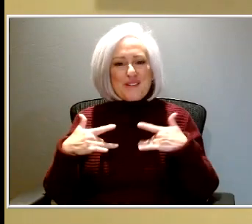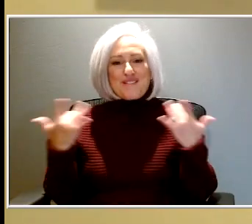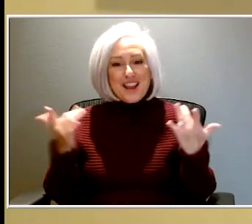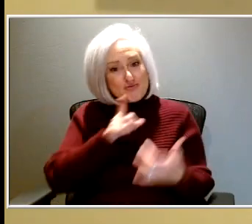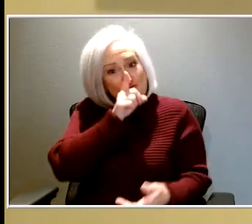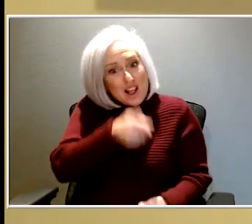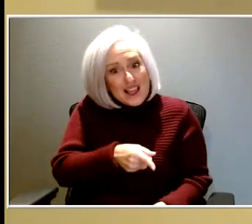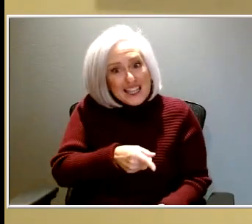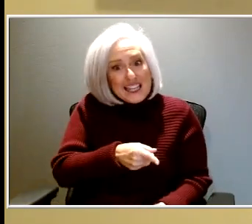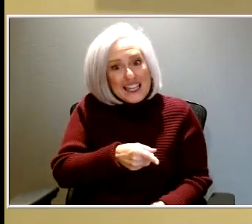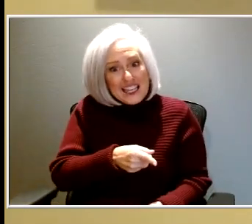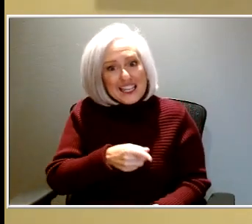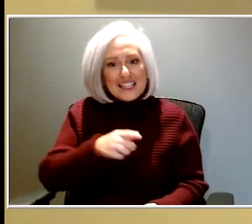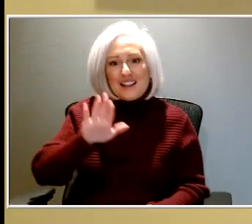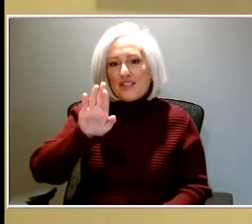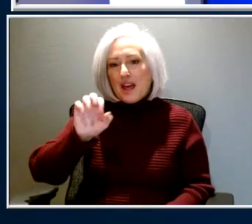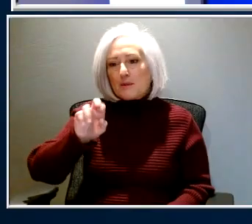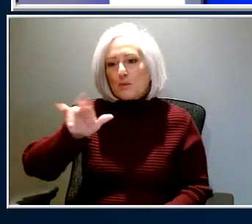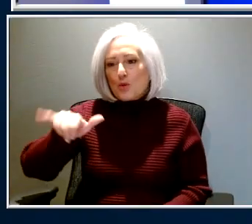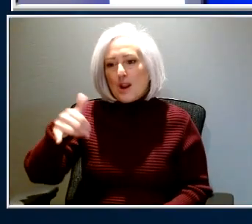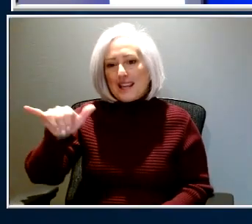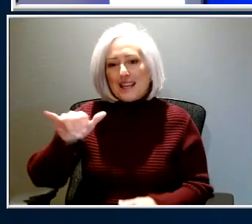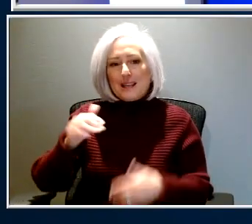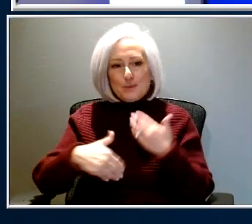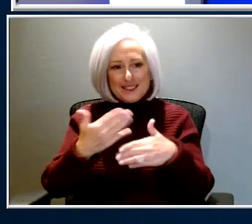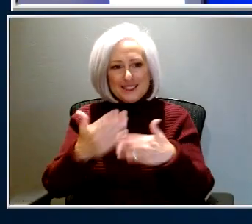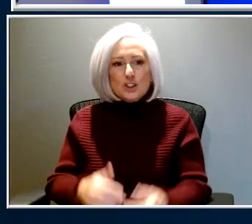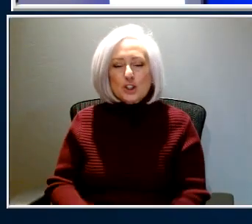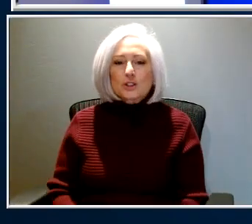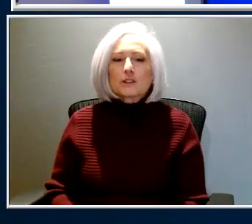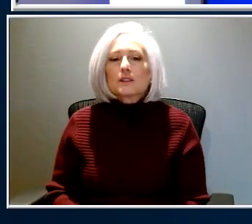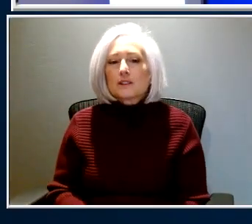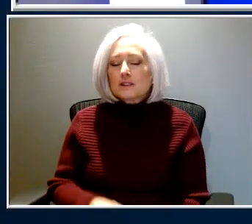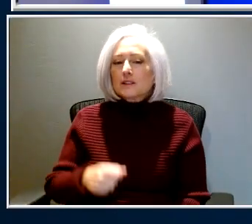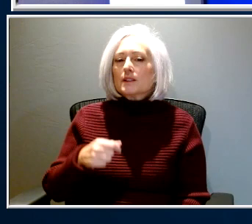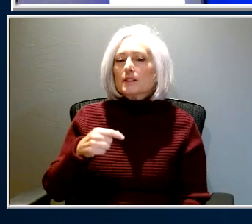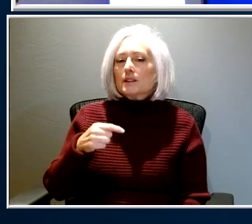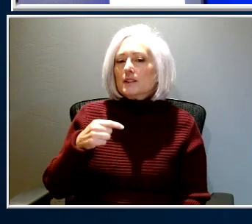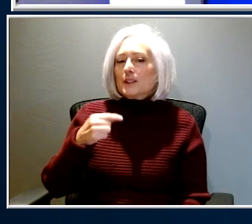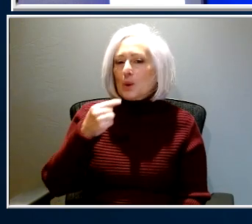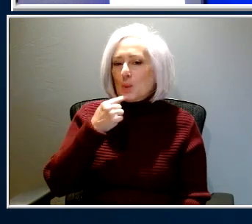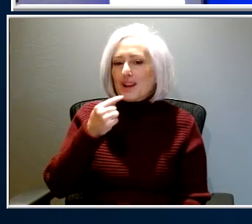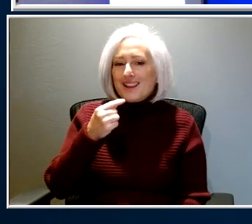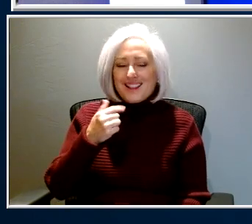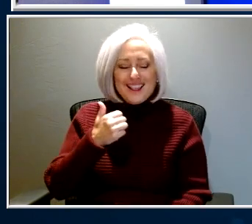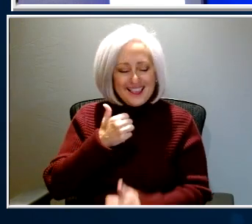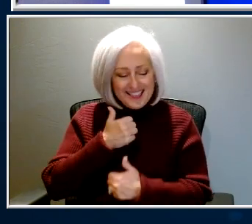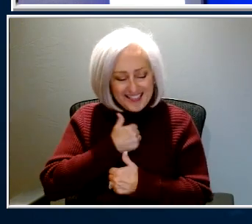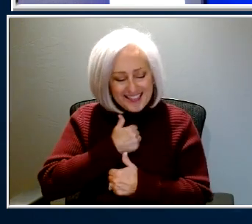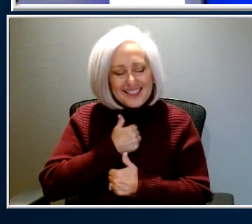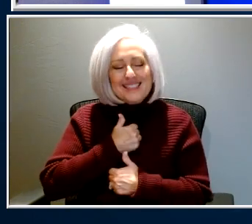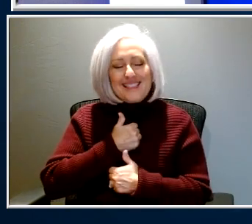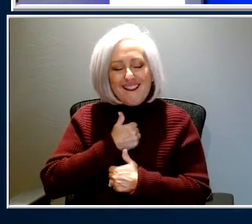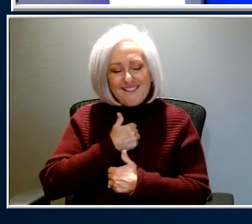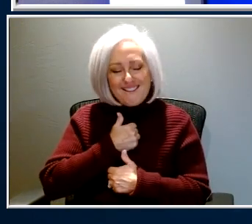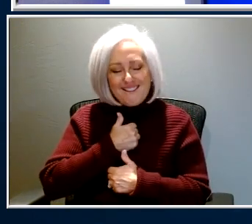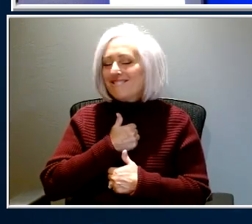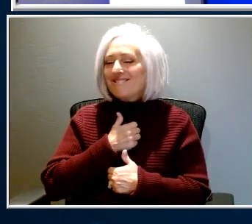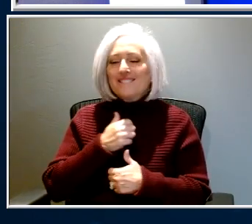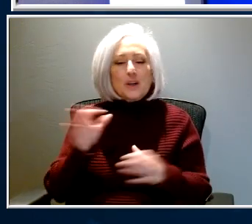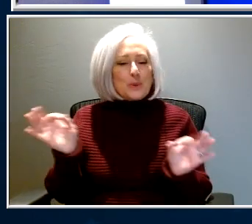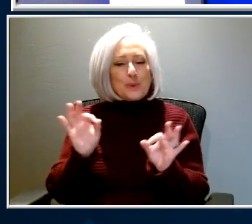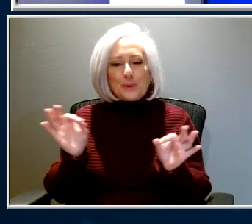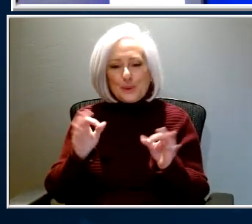really, the brachy procedure. Maybe I can talk about the shield that he was mentioning. Yeah, we love insignificant events. That is a really good way of describing it.